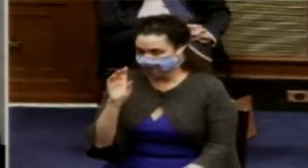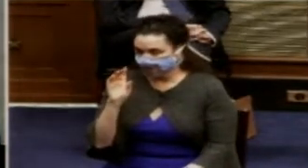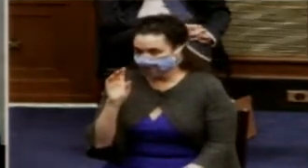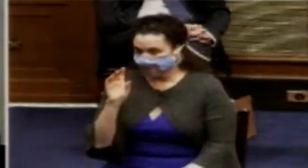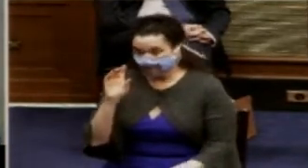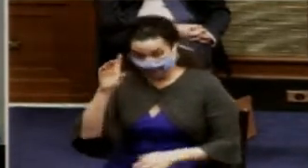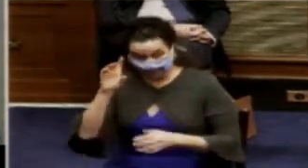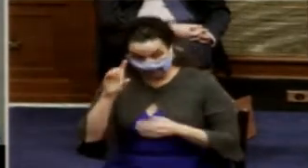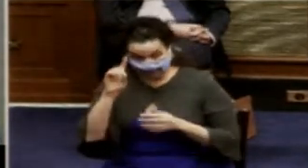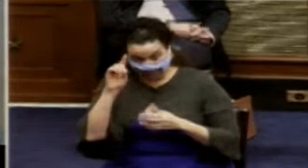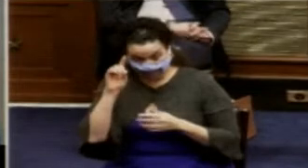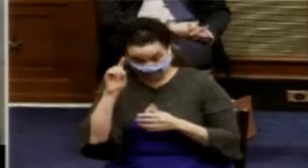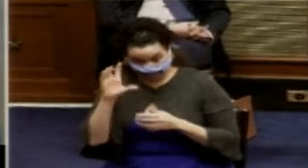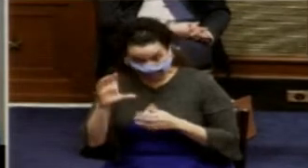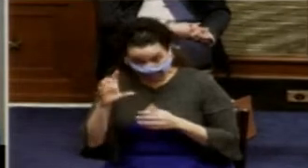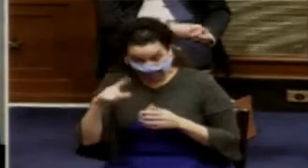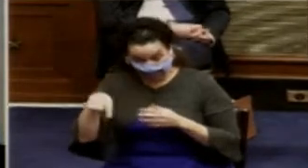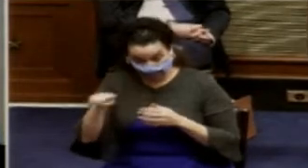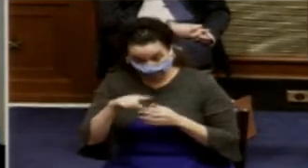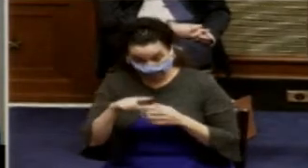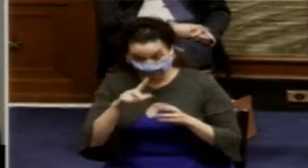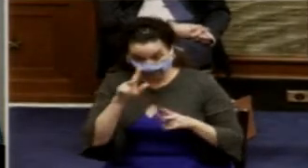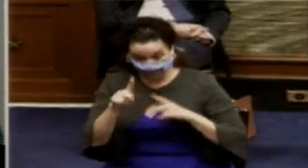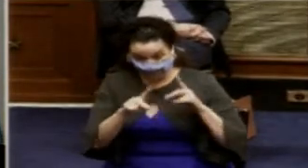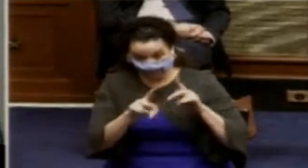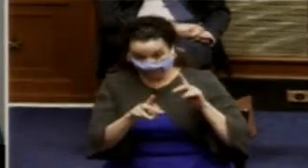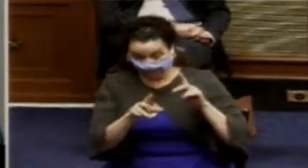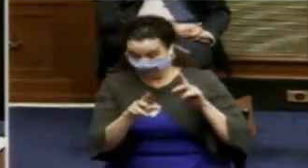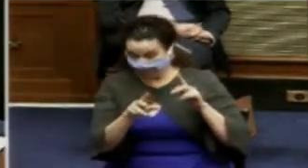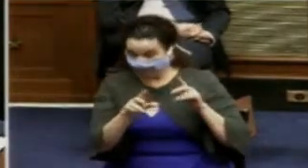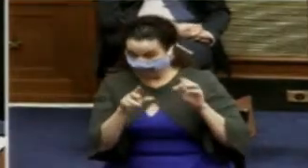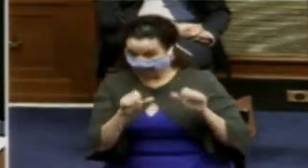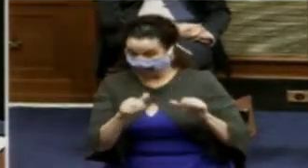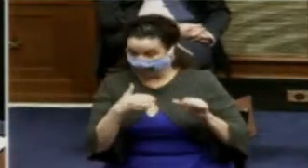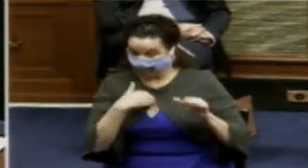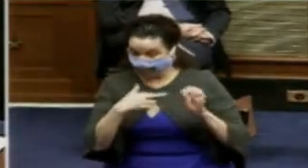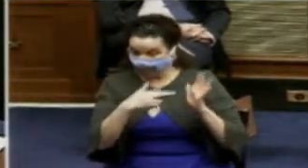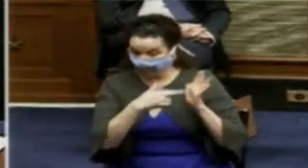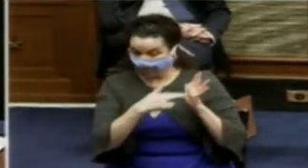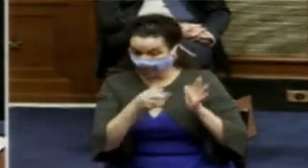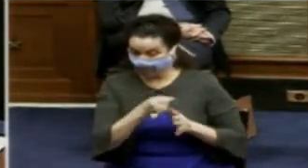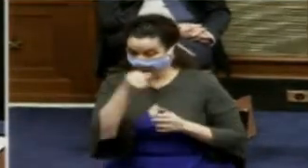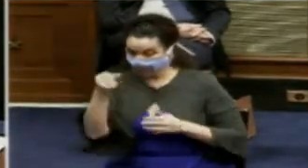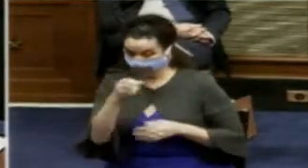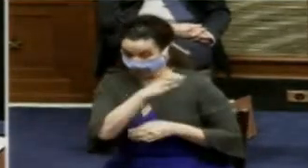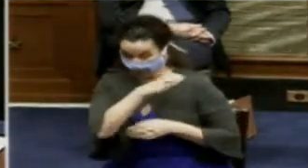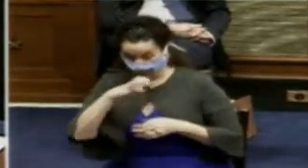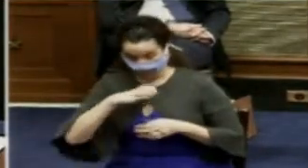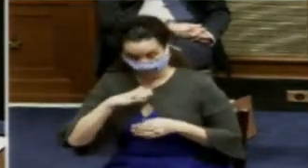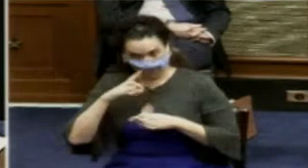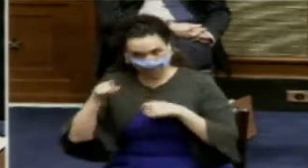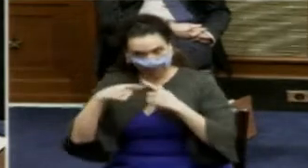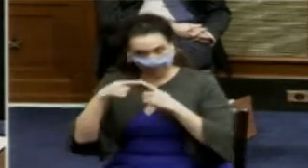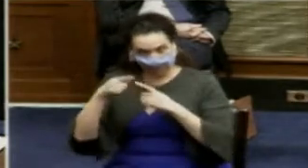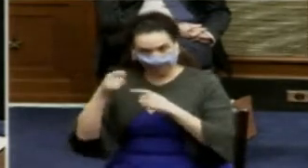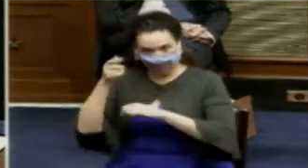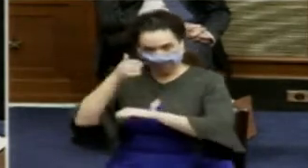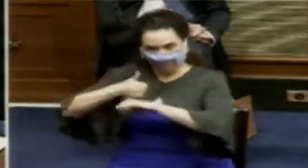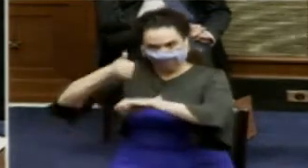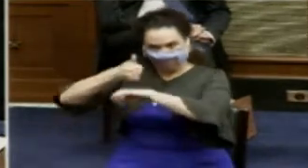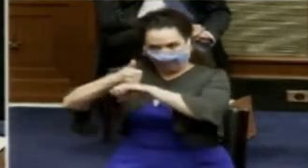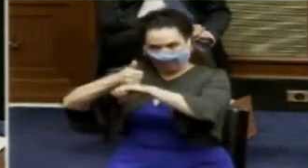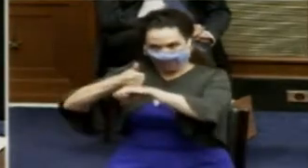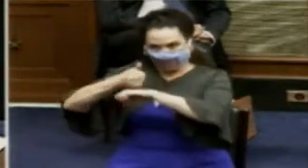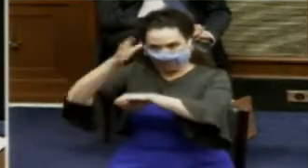ever contemplated by any of the founding fathers? Well, at the time the district was established, it